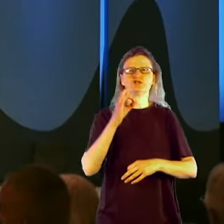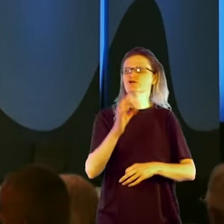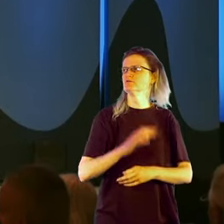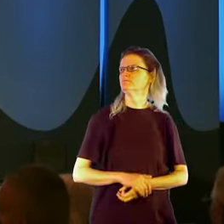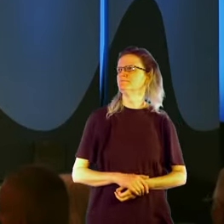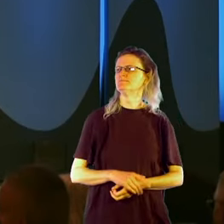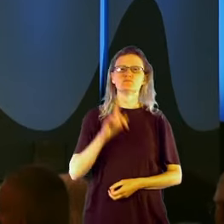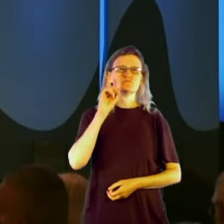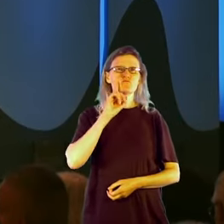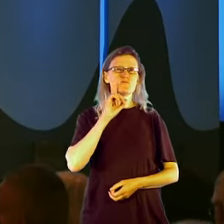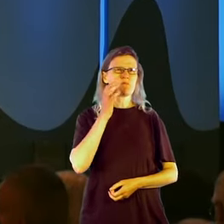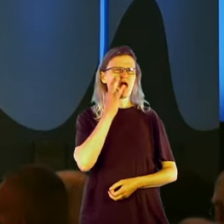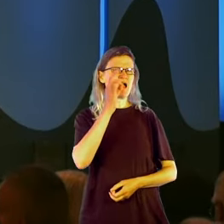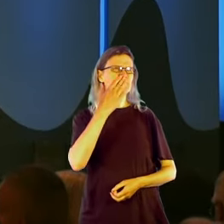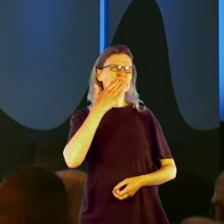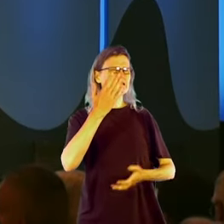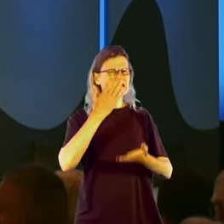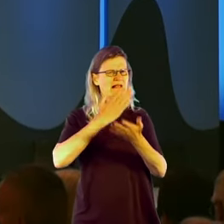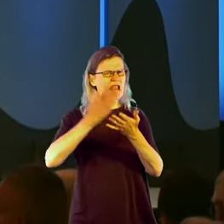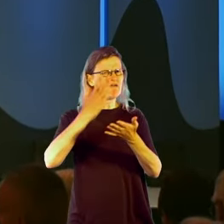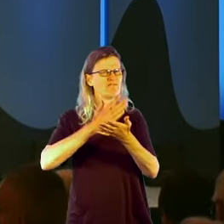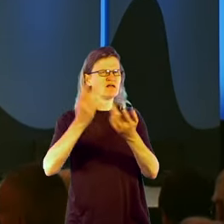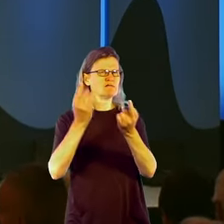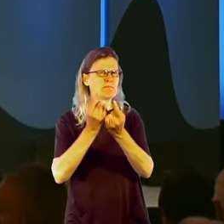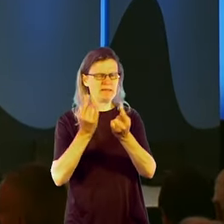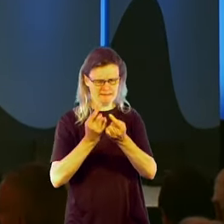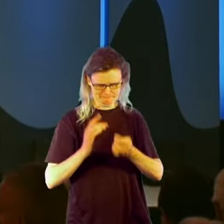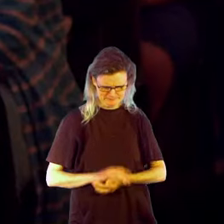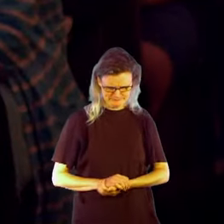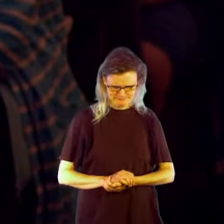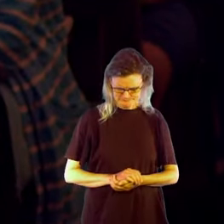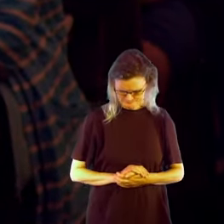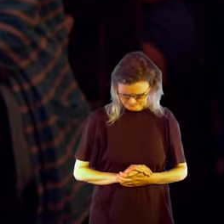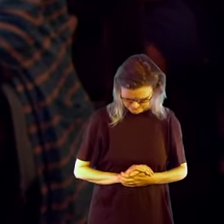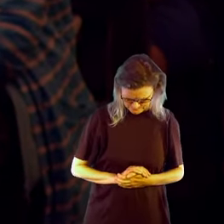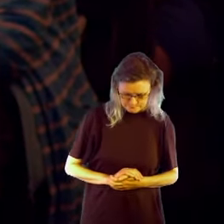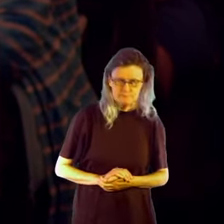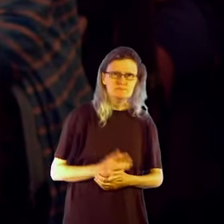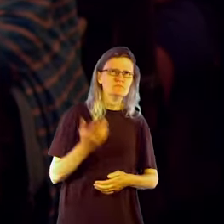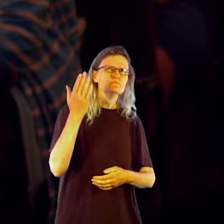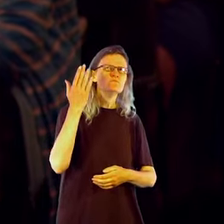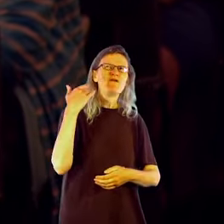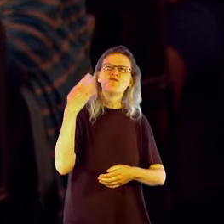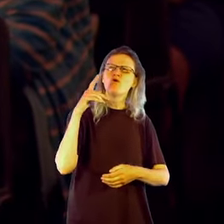Can I just clarify something with you? Because I was hearing from you that